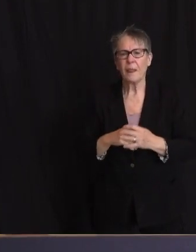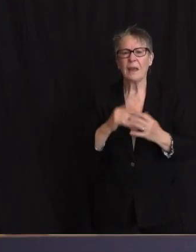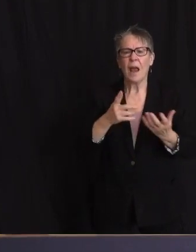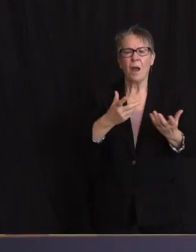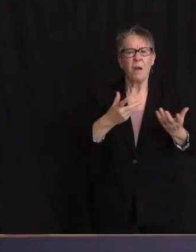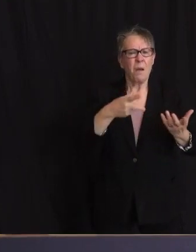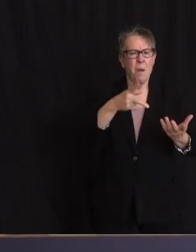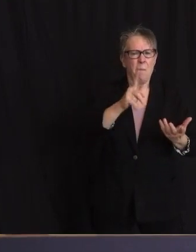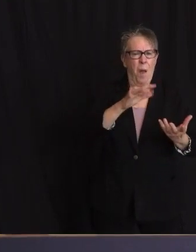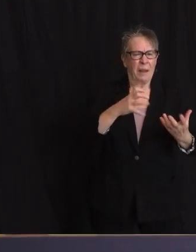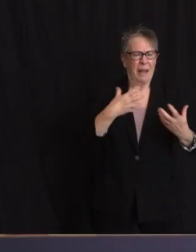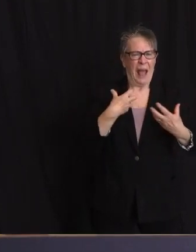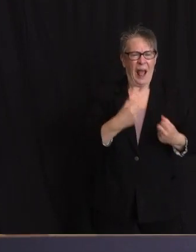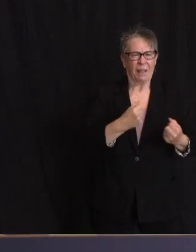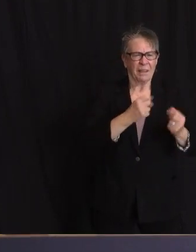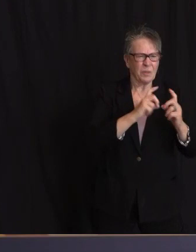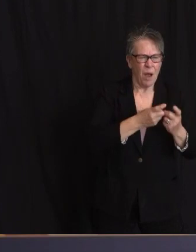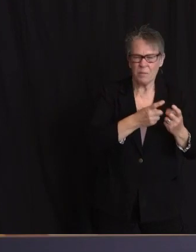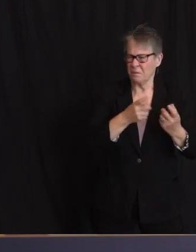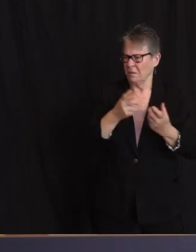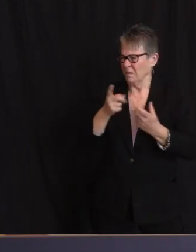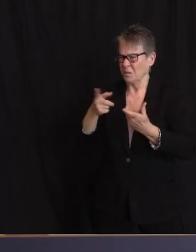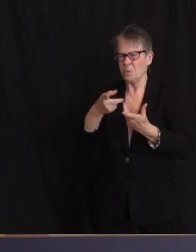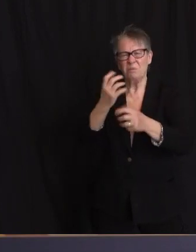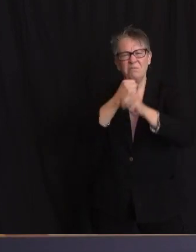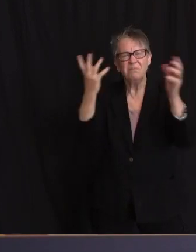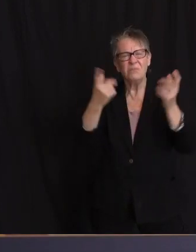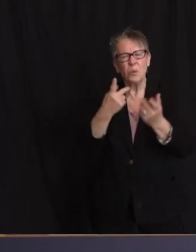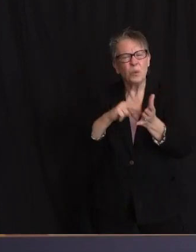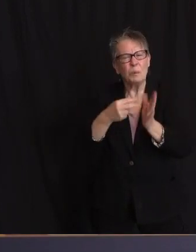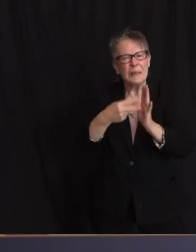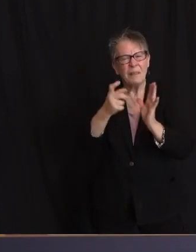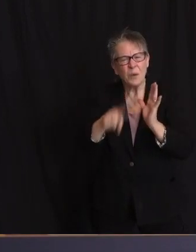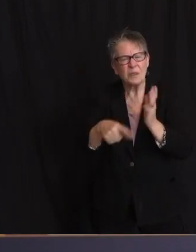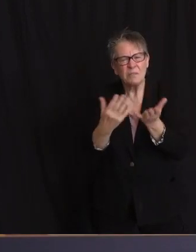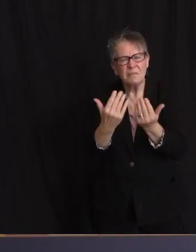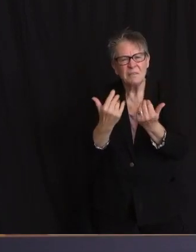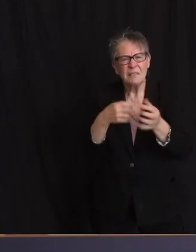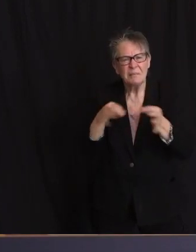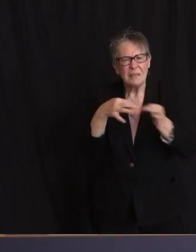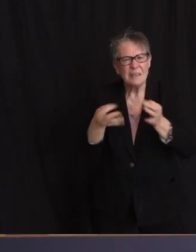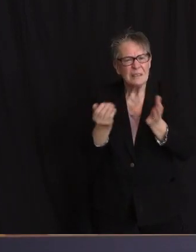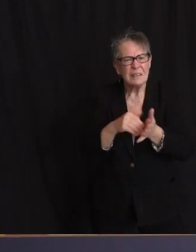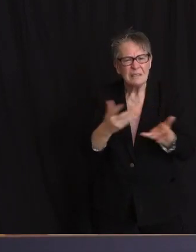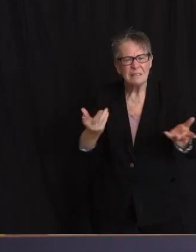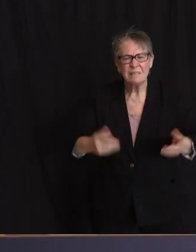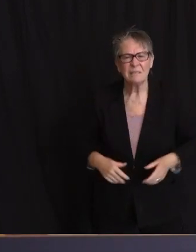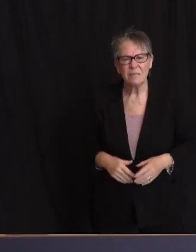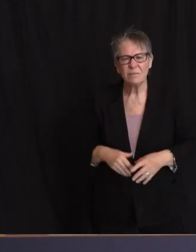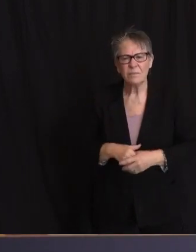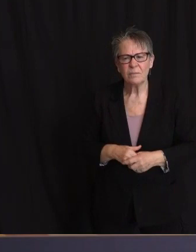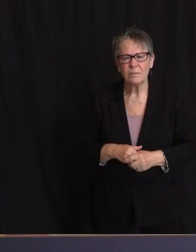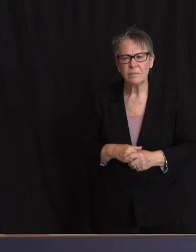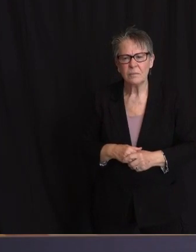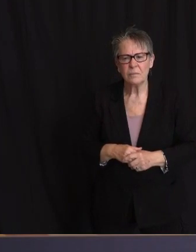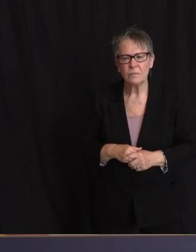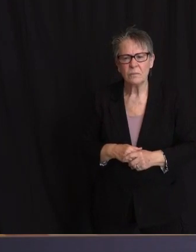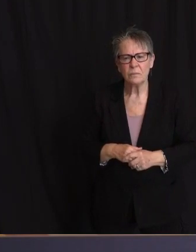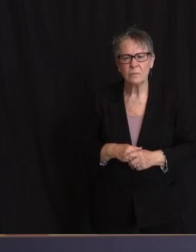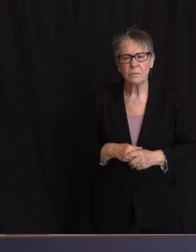question. And mom and pop stores, we'll come back to you on the specifics in terms of it sounds like you're saying because of